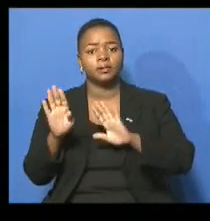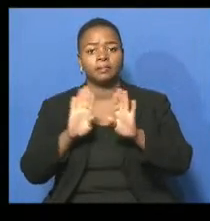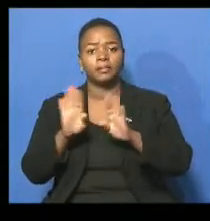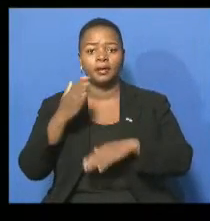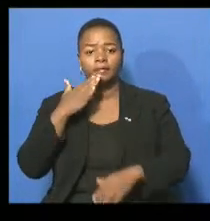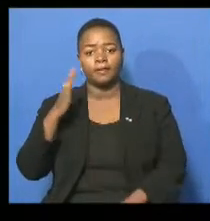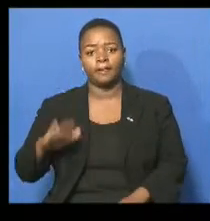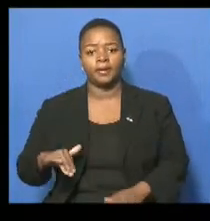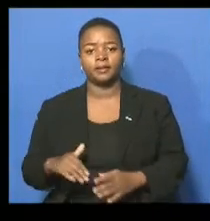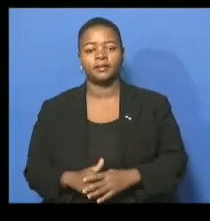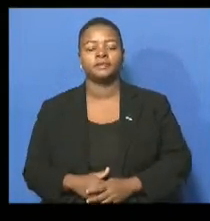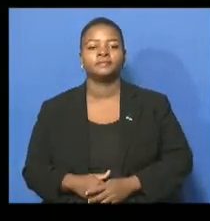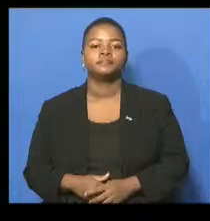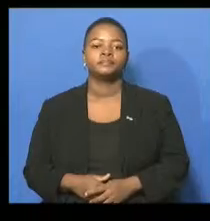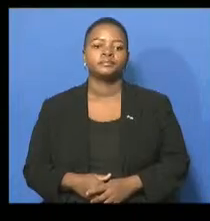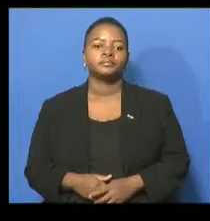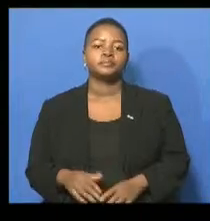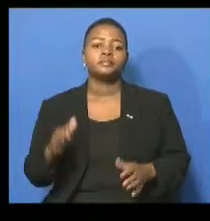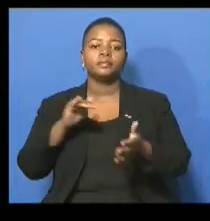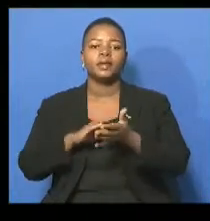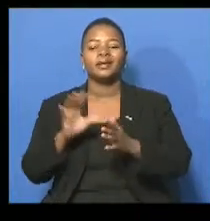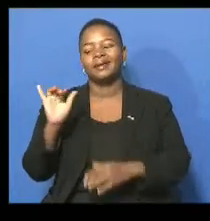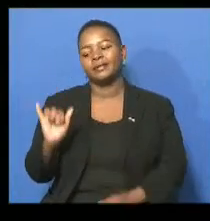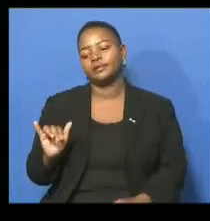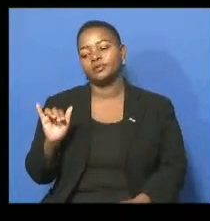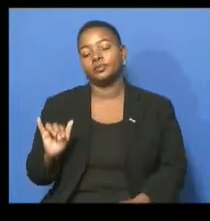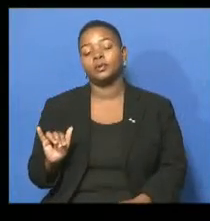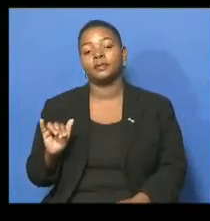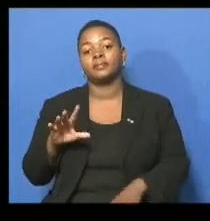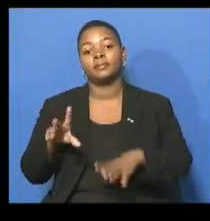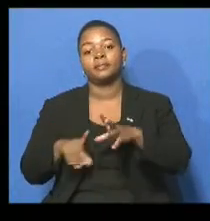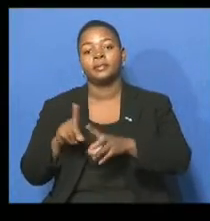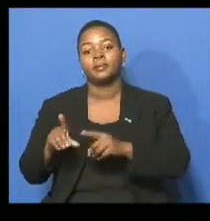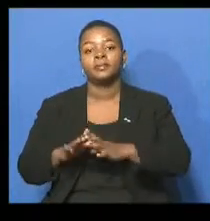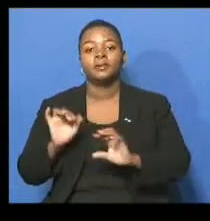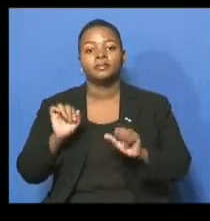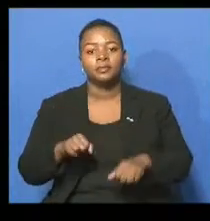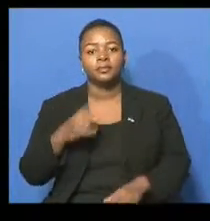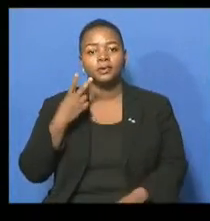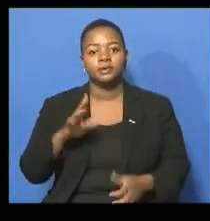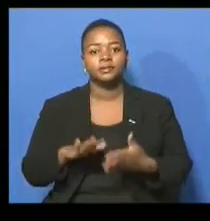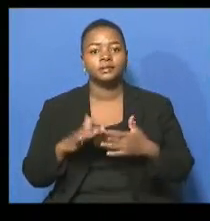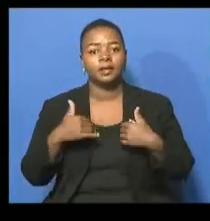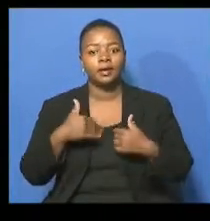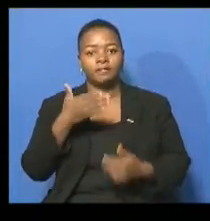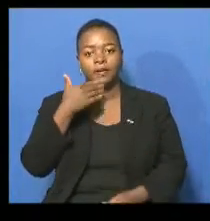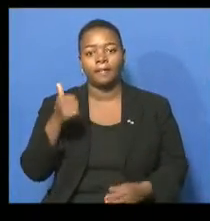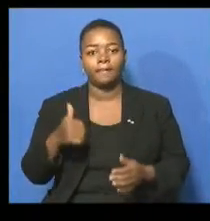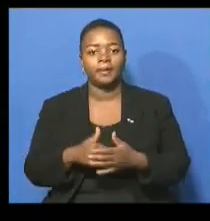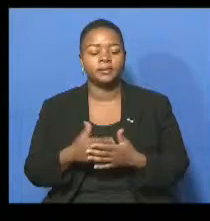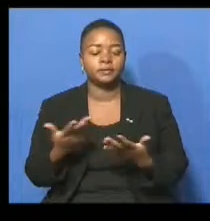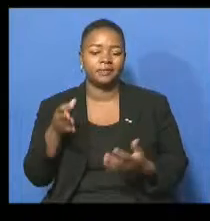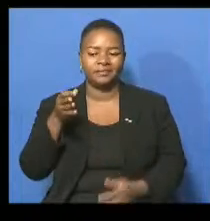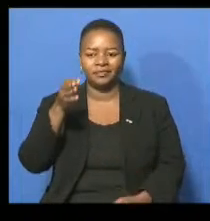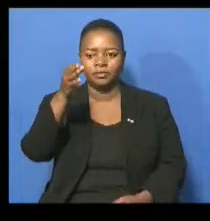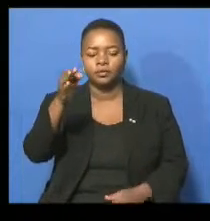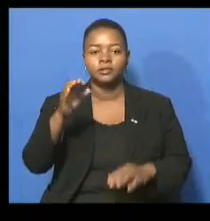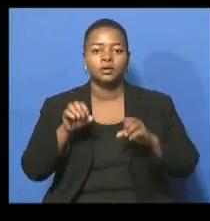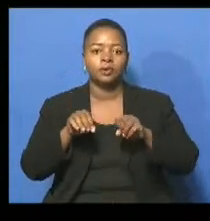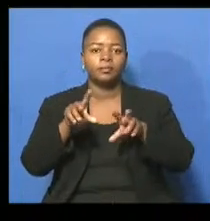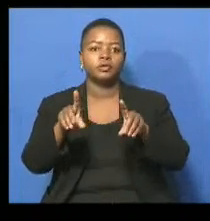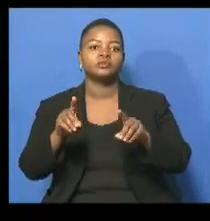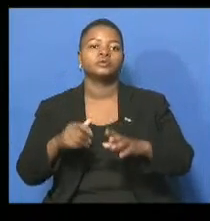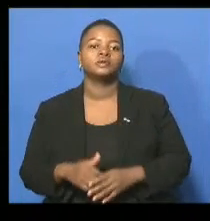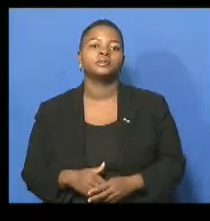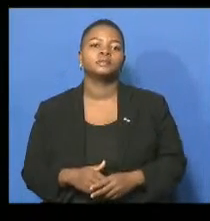behavior, and young people who can see that they have better prospects in the future are less likely